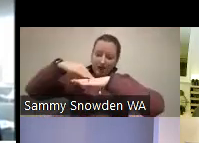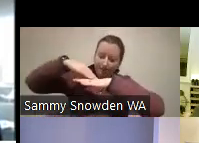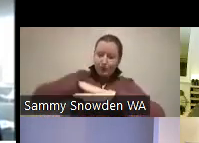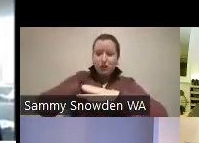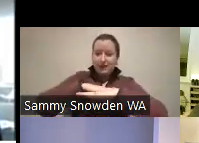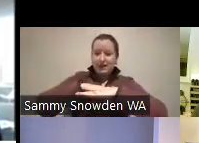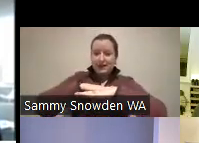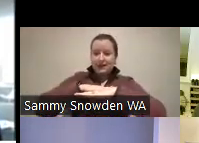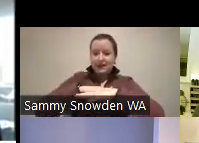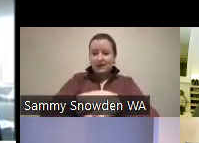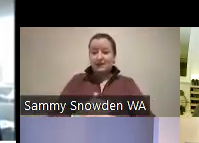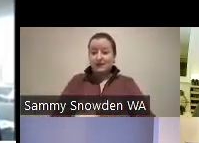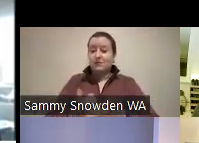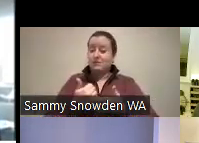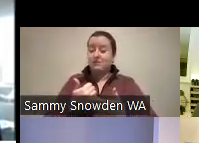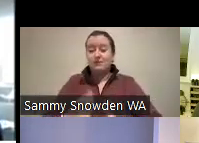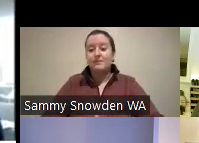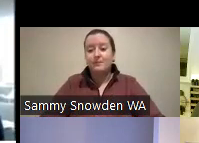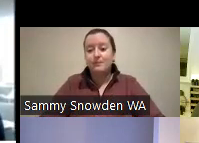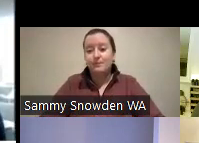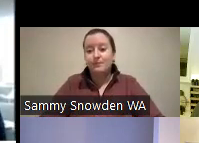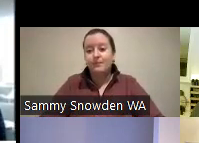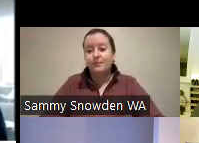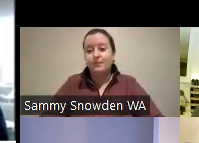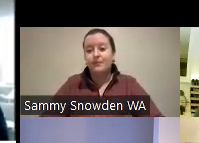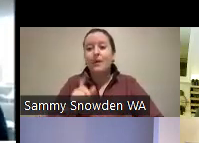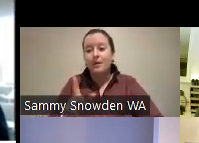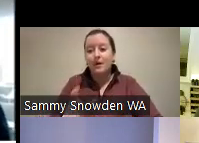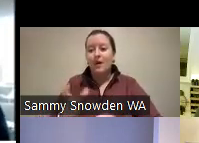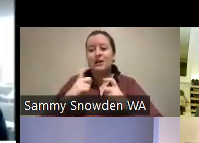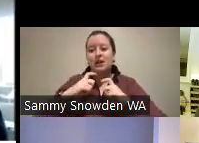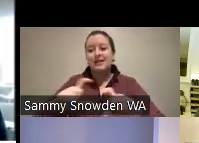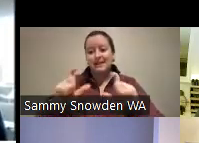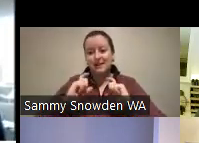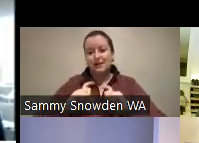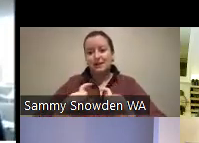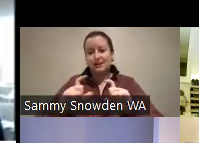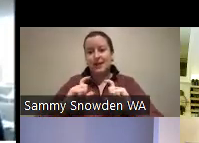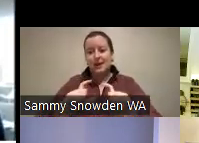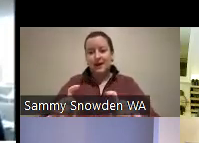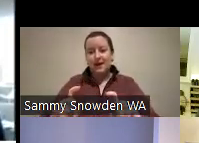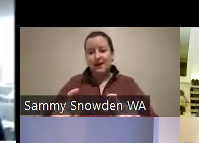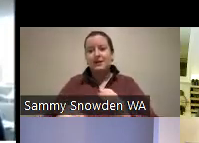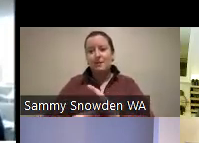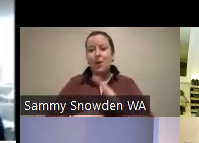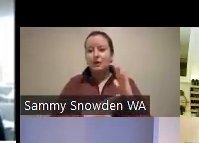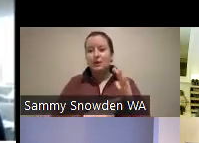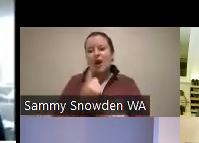shower and you get the same benefit. But consistency is key. So it's not just using them once or twice, but continual